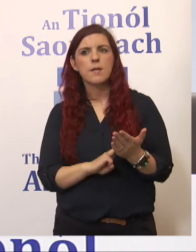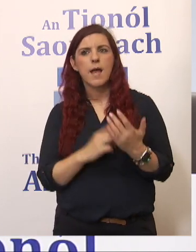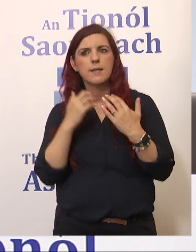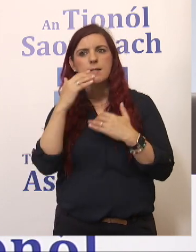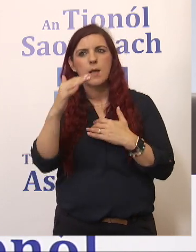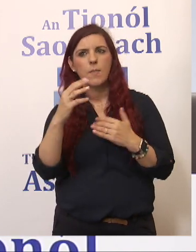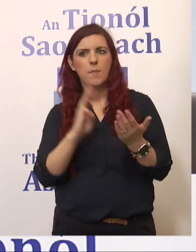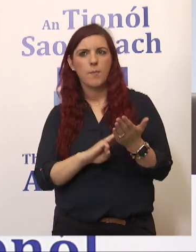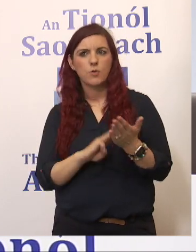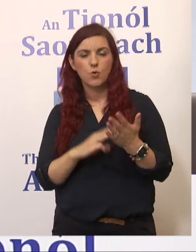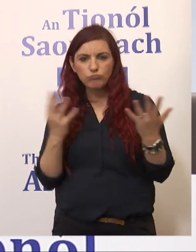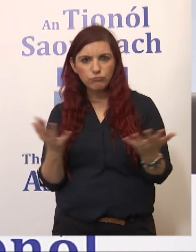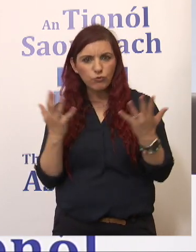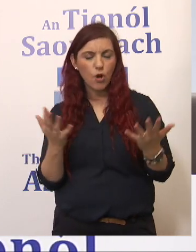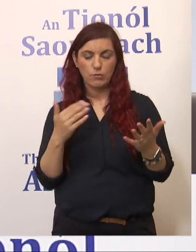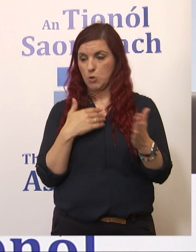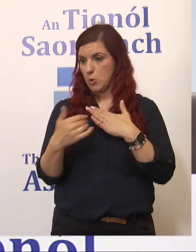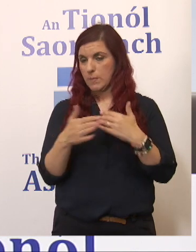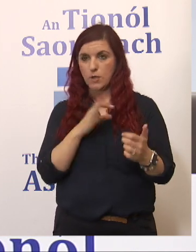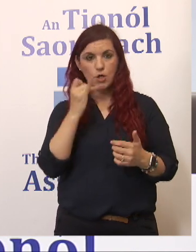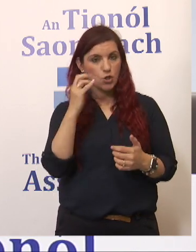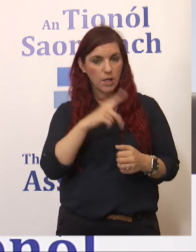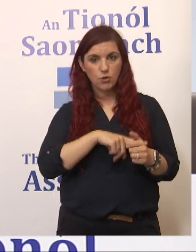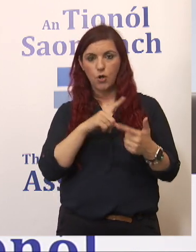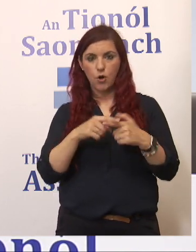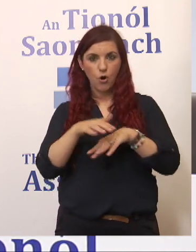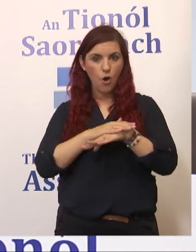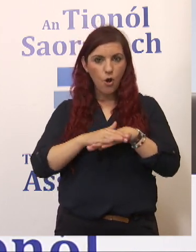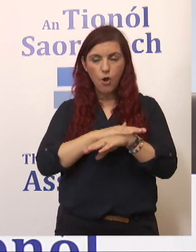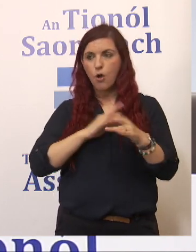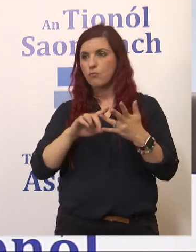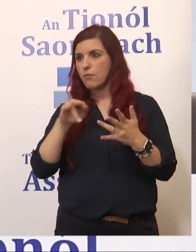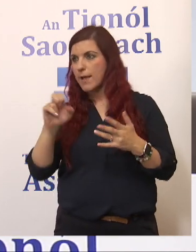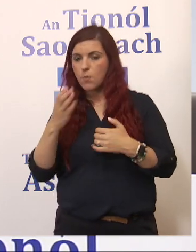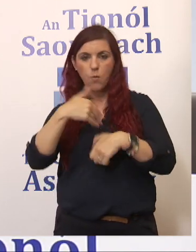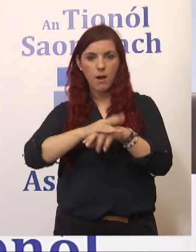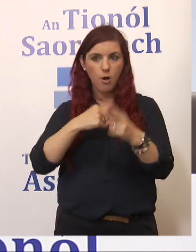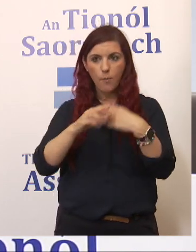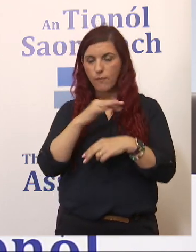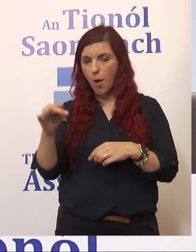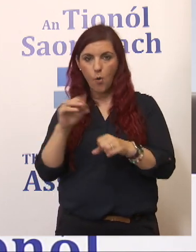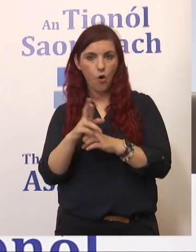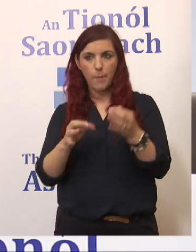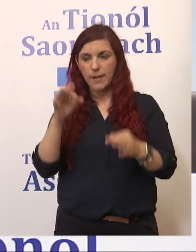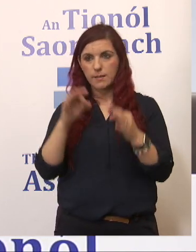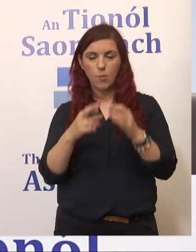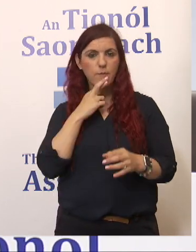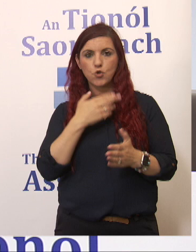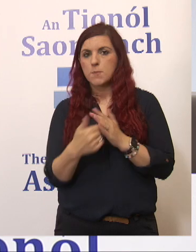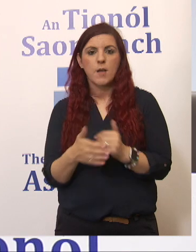to flourish regardless of their gender, their colour, their race, their background, or their political preferences.